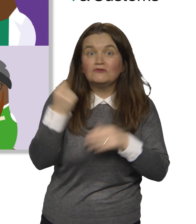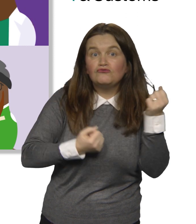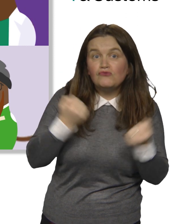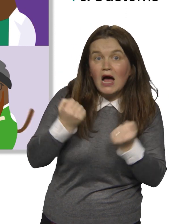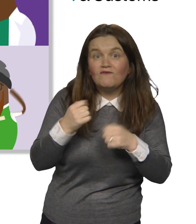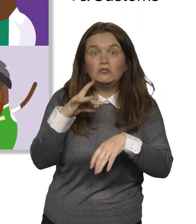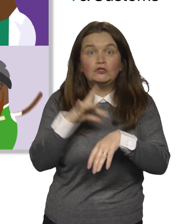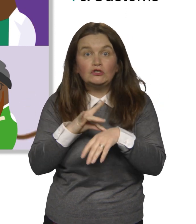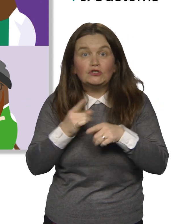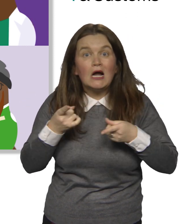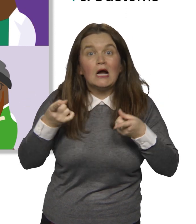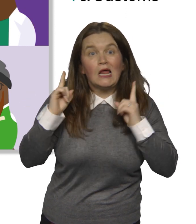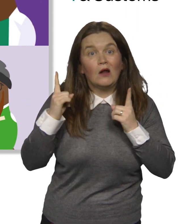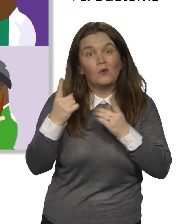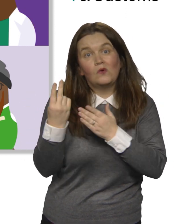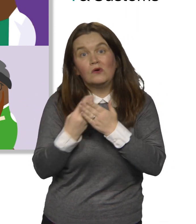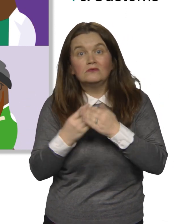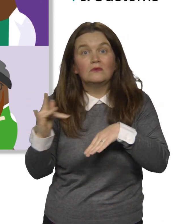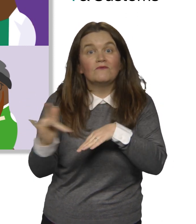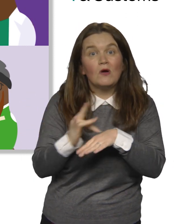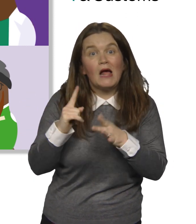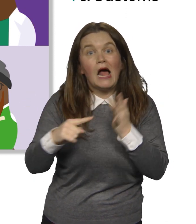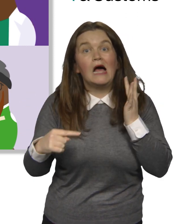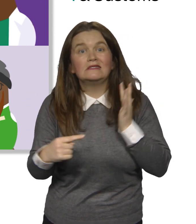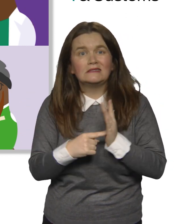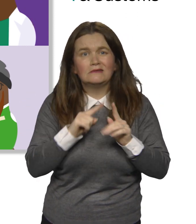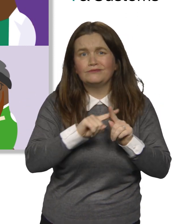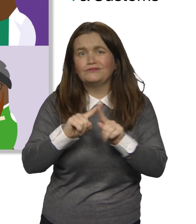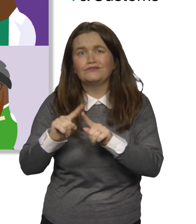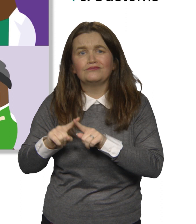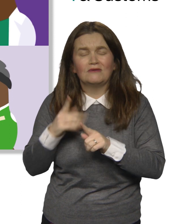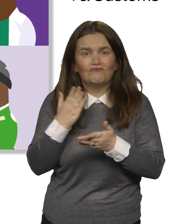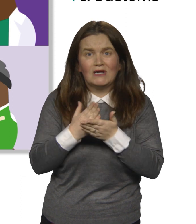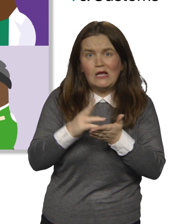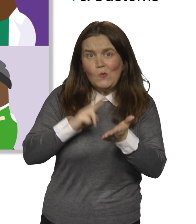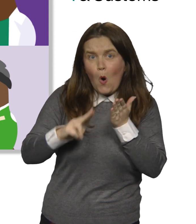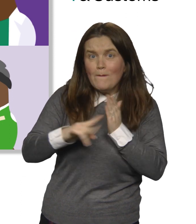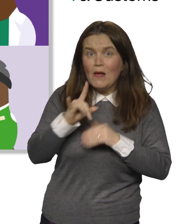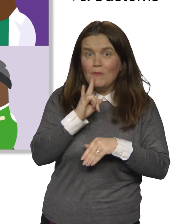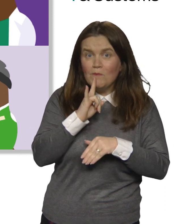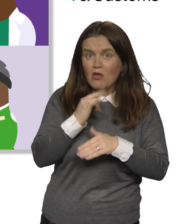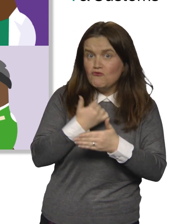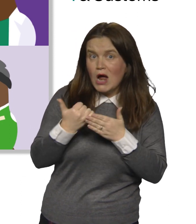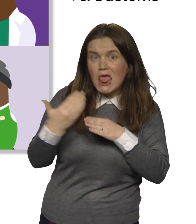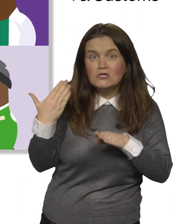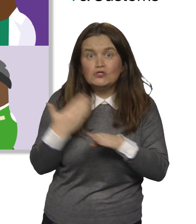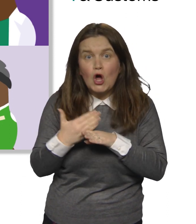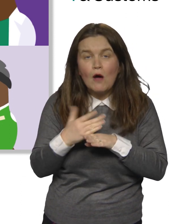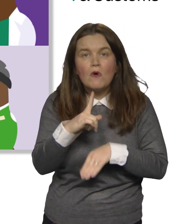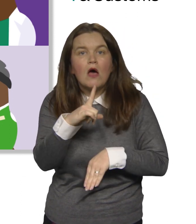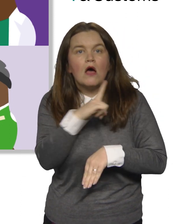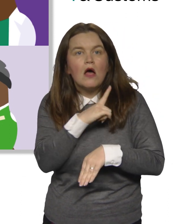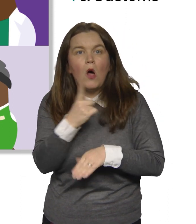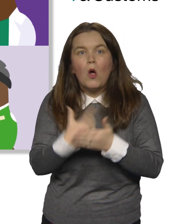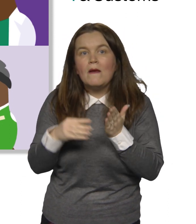landlords, artists, IT whizzes, or anything else for that matter. They're ordinary people doing regular jobs, but the reason